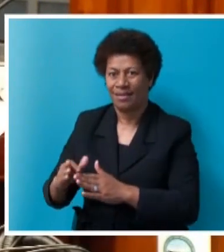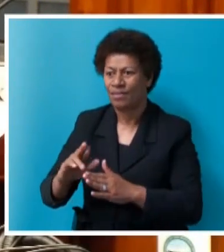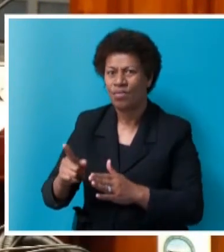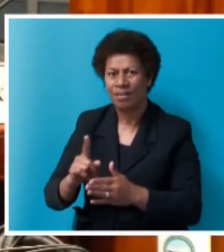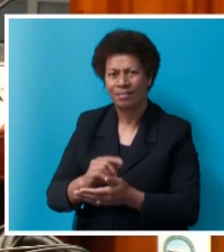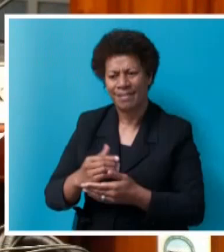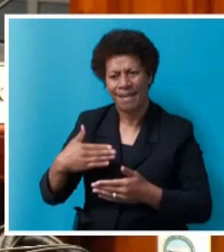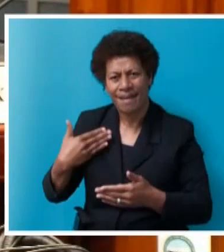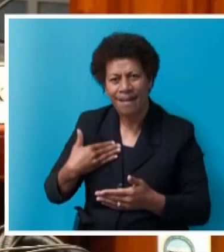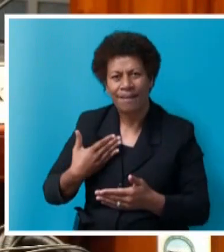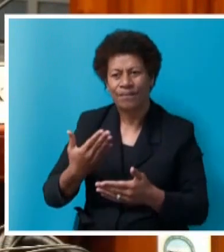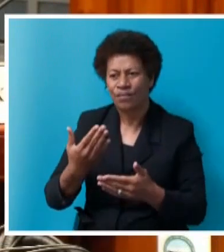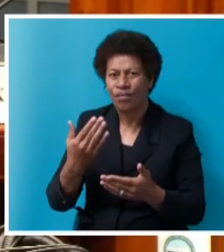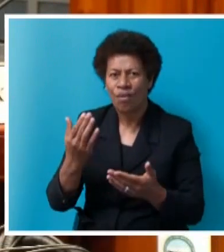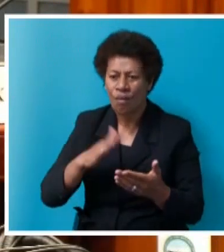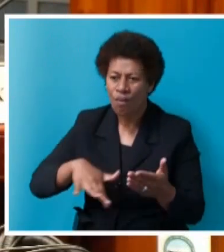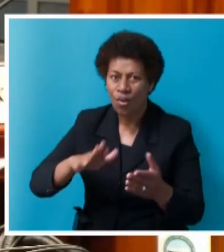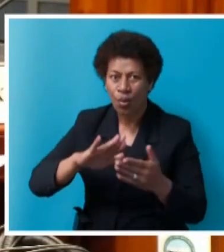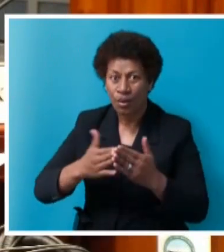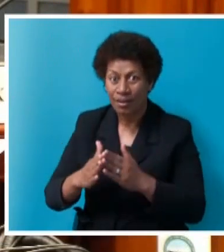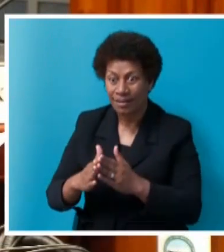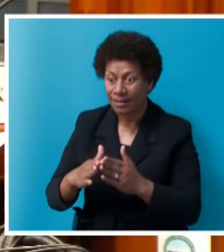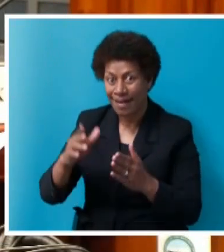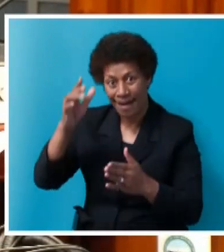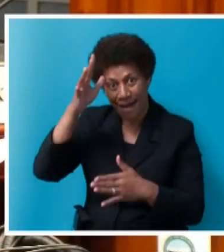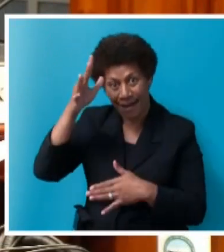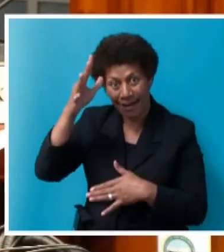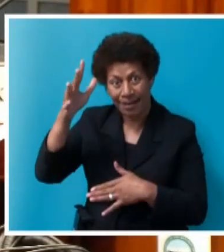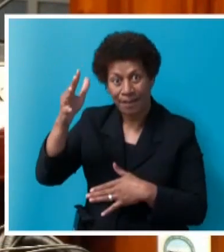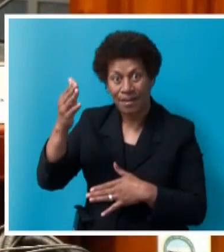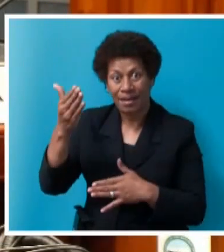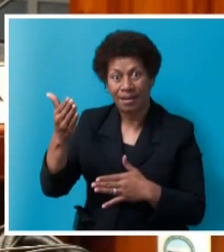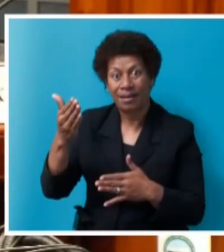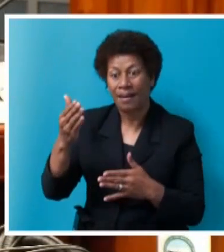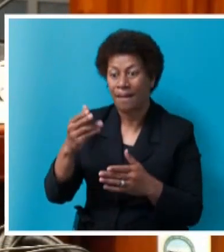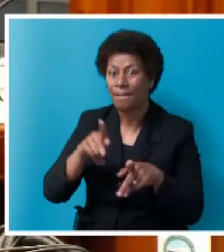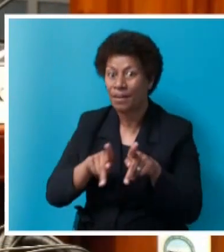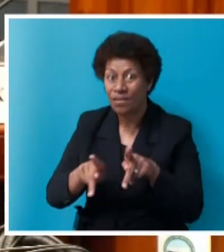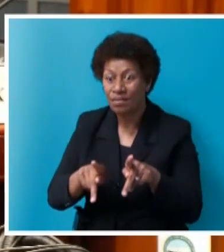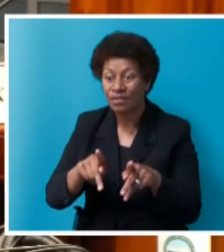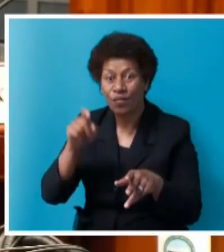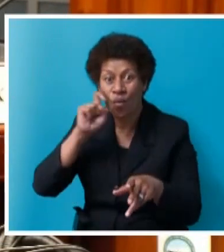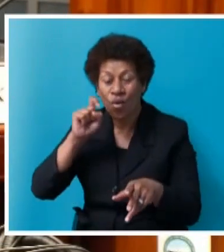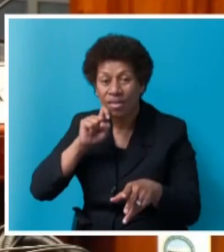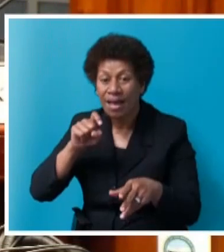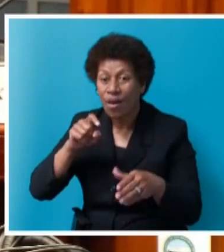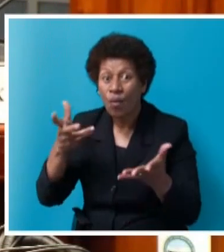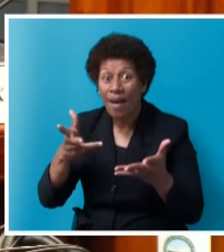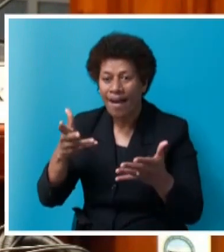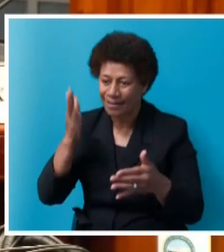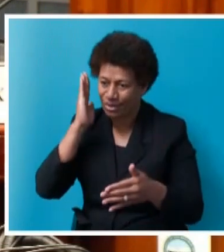livelihood, better academic performance through reliable water access through our schools,